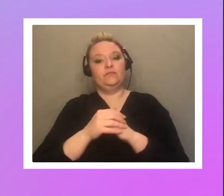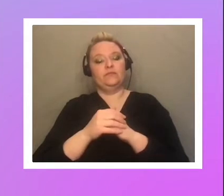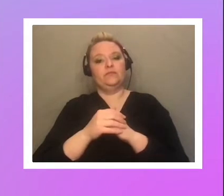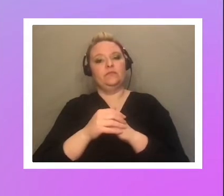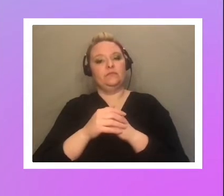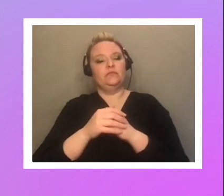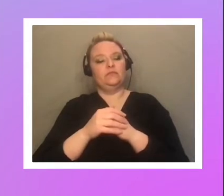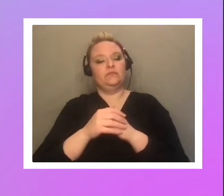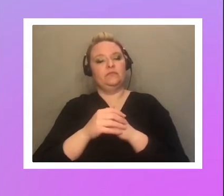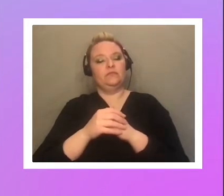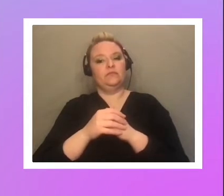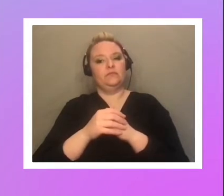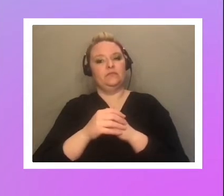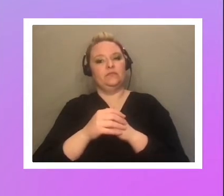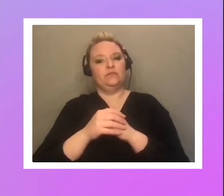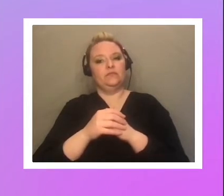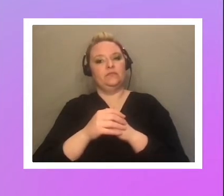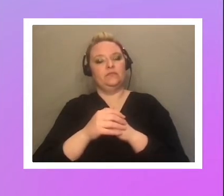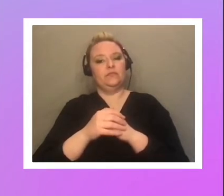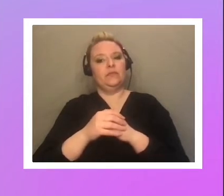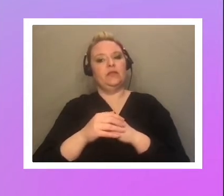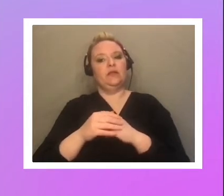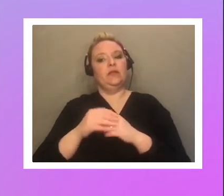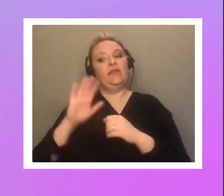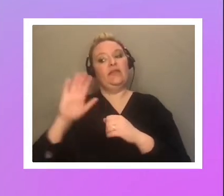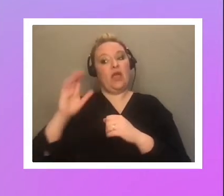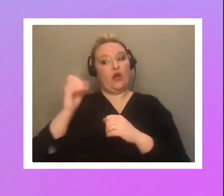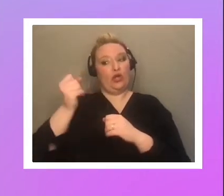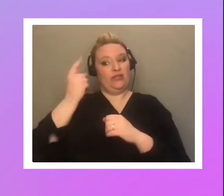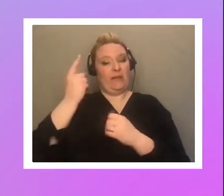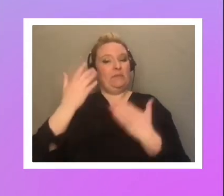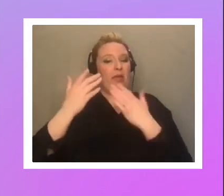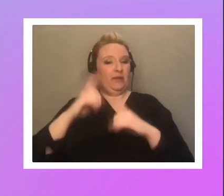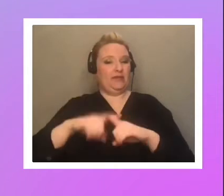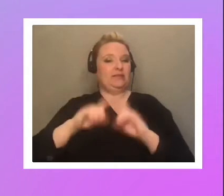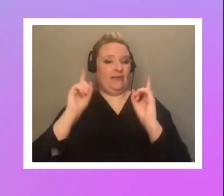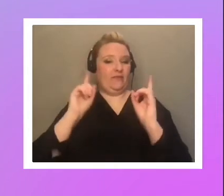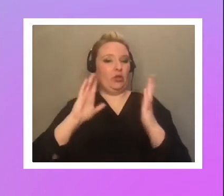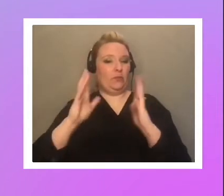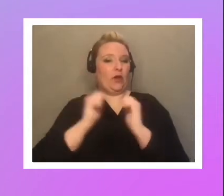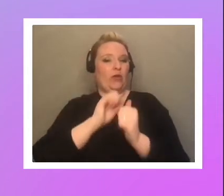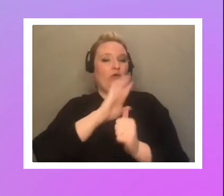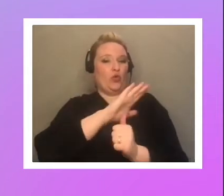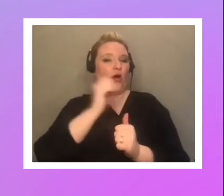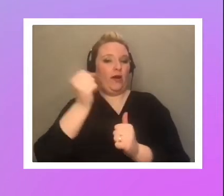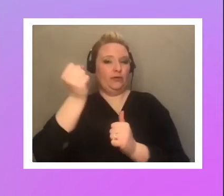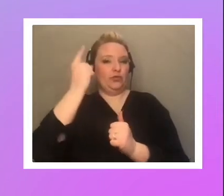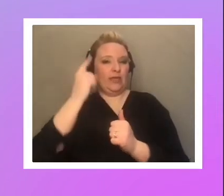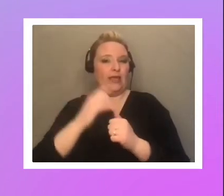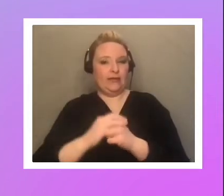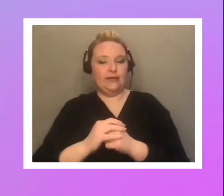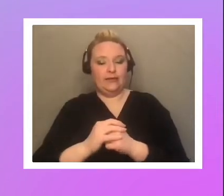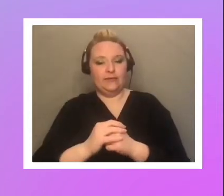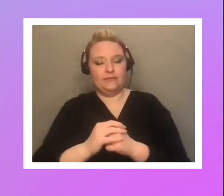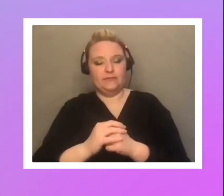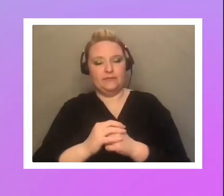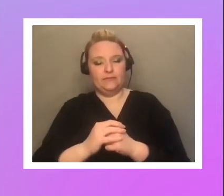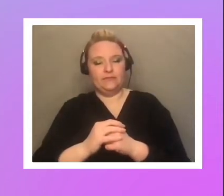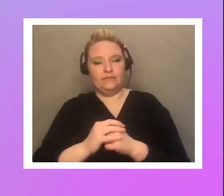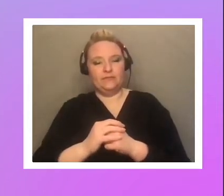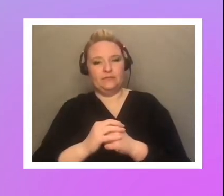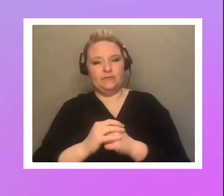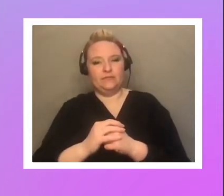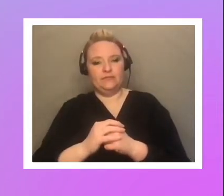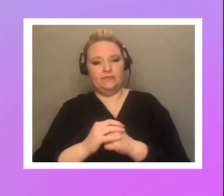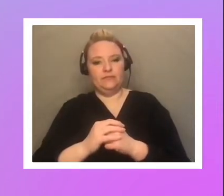board. But they may have a different understanding than you have. So make sure that